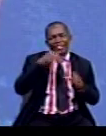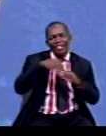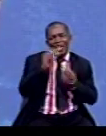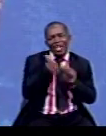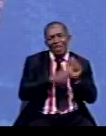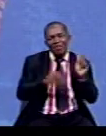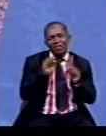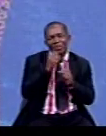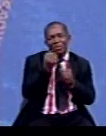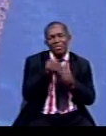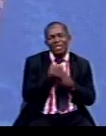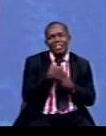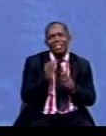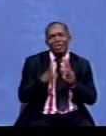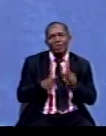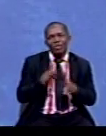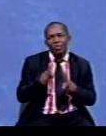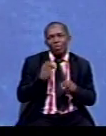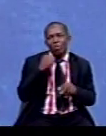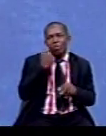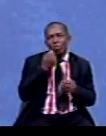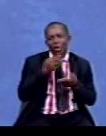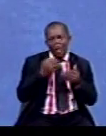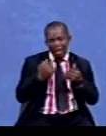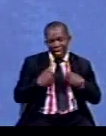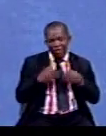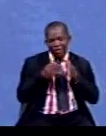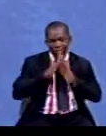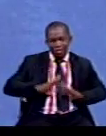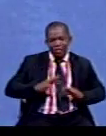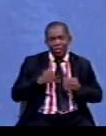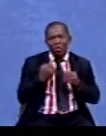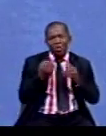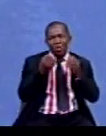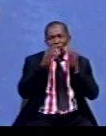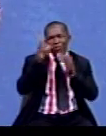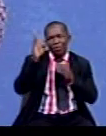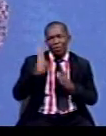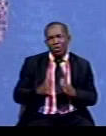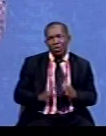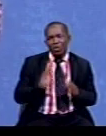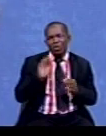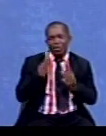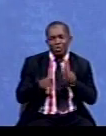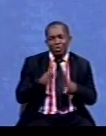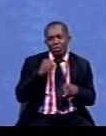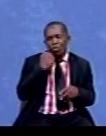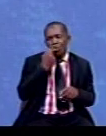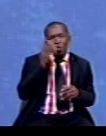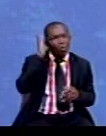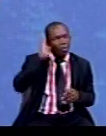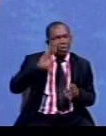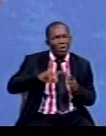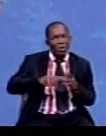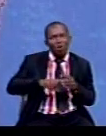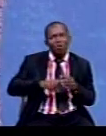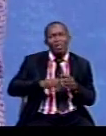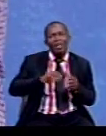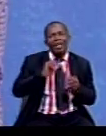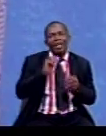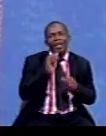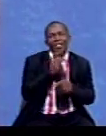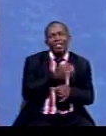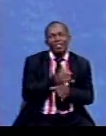same, the people that will become agents for the transformation of nations, the people the Lord will use to